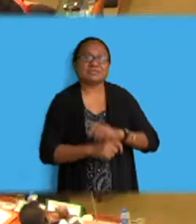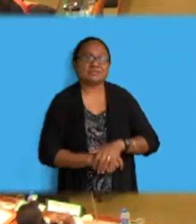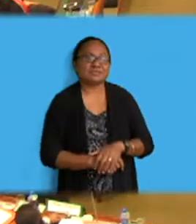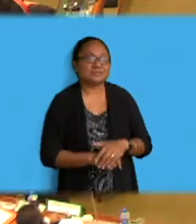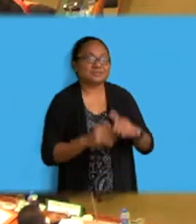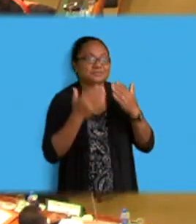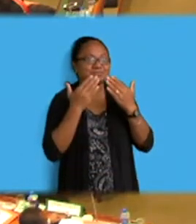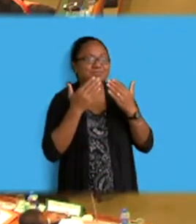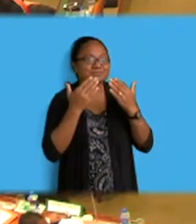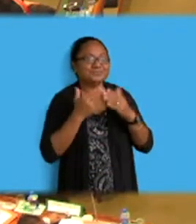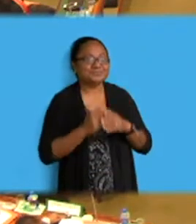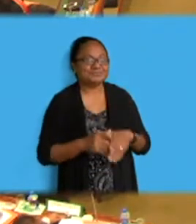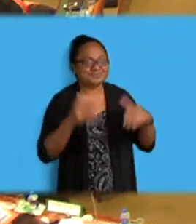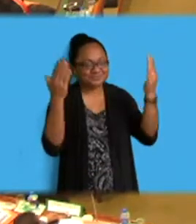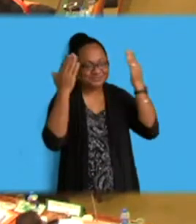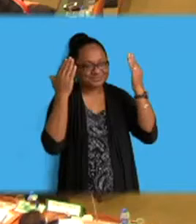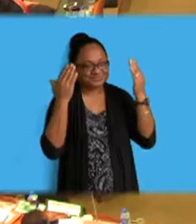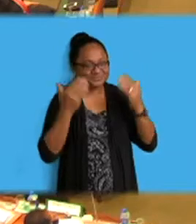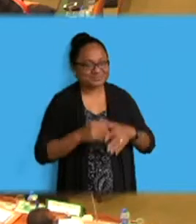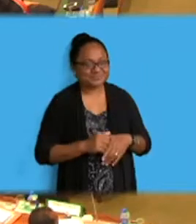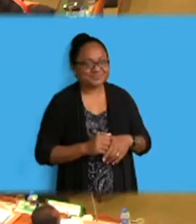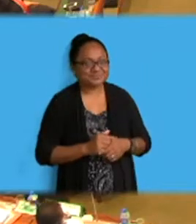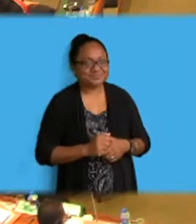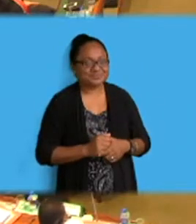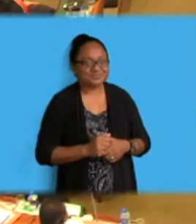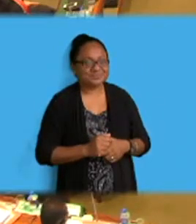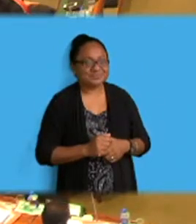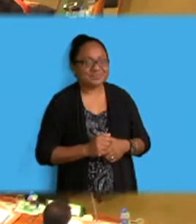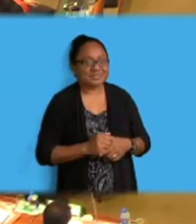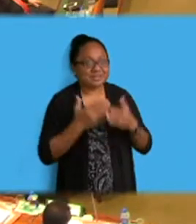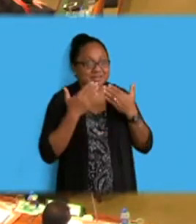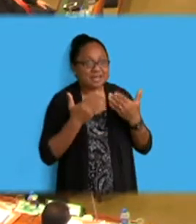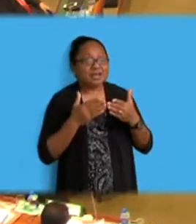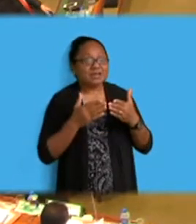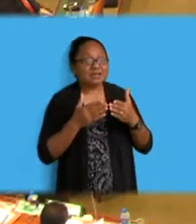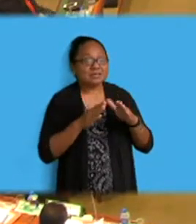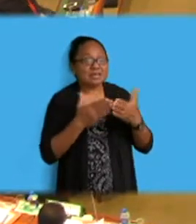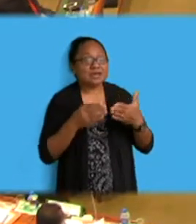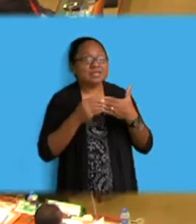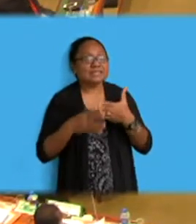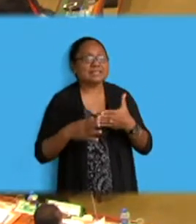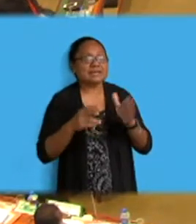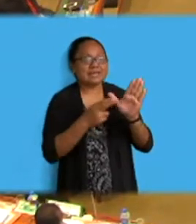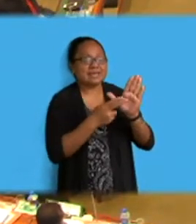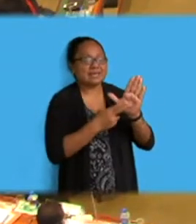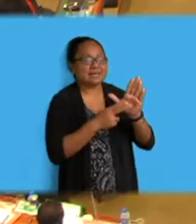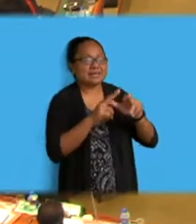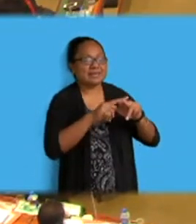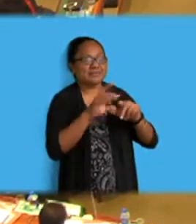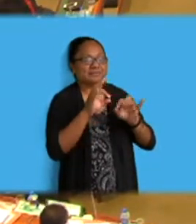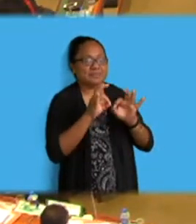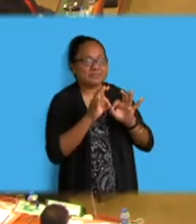Member, for your contribution. I will now call upon the leader of NFP or his designate.